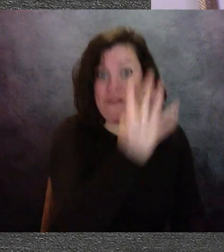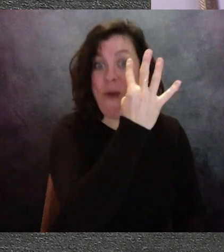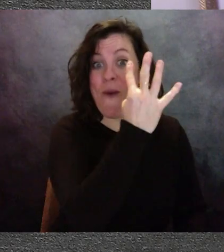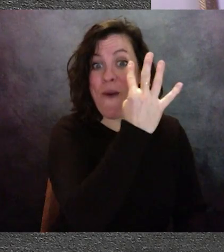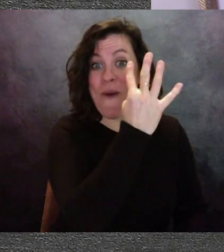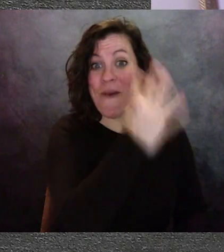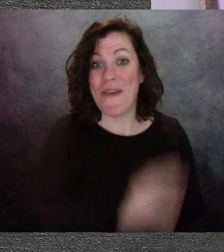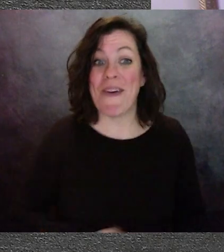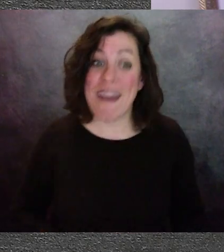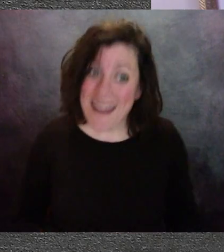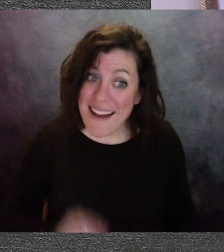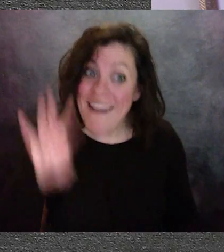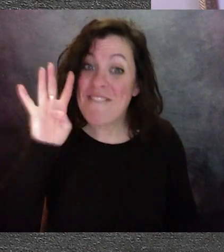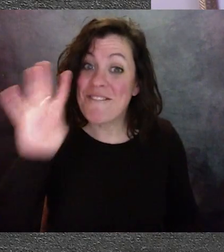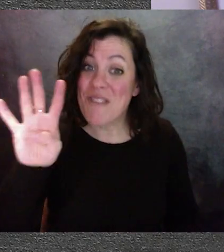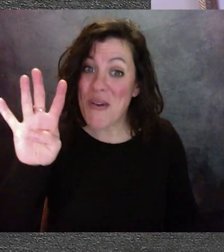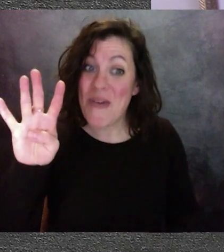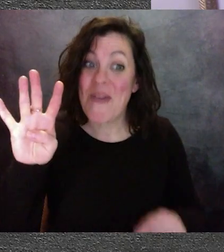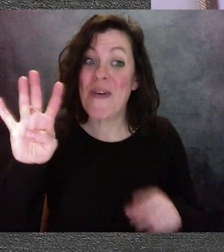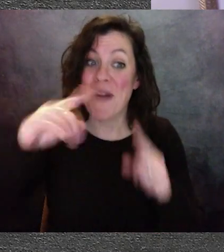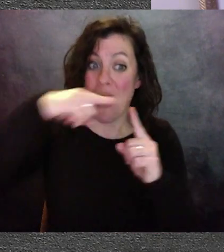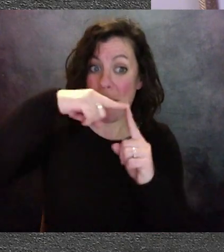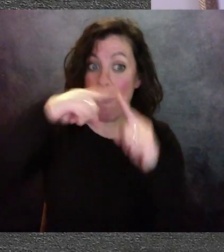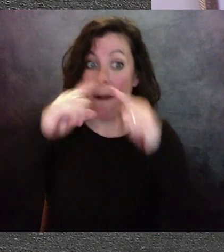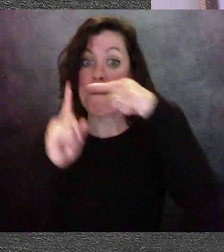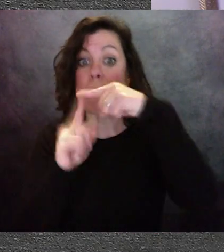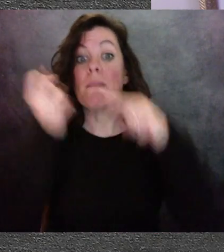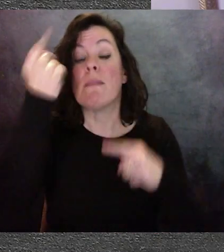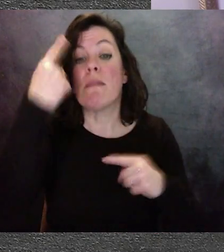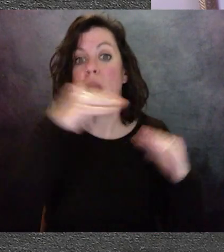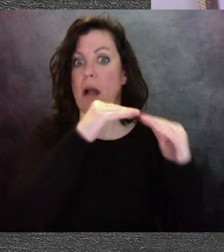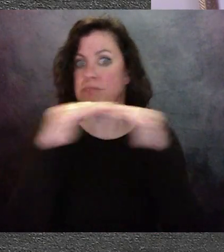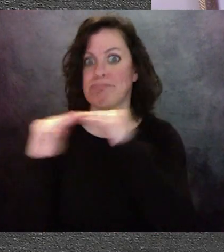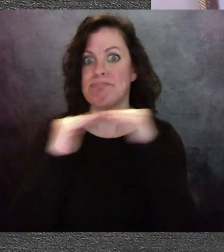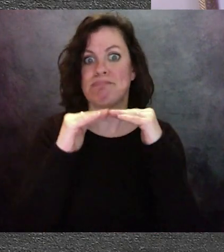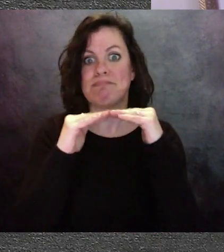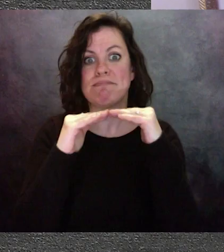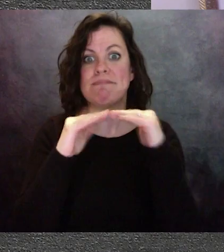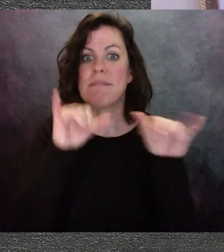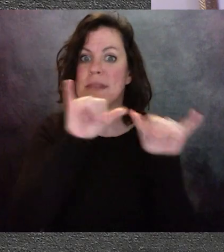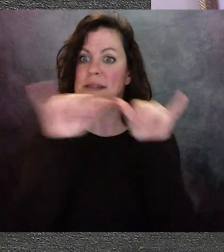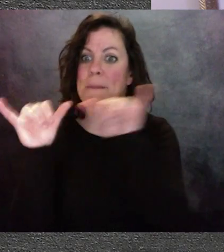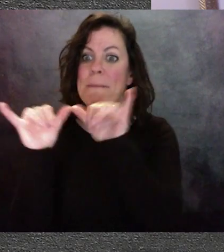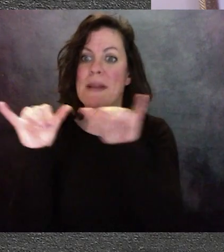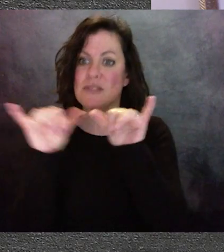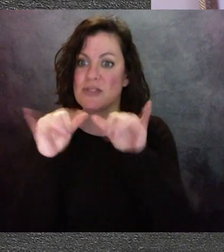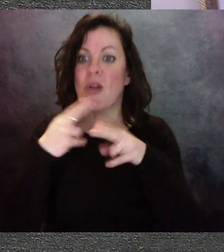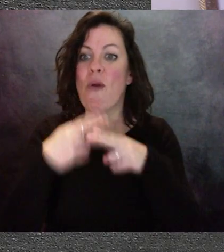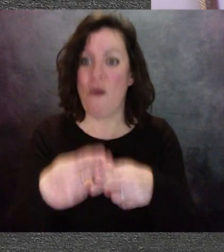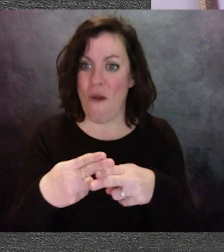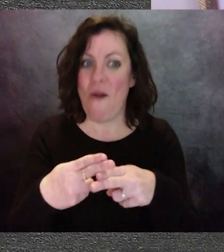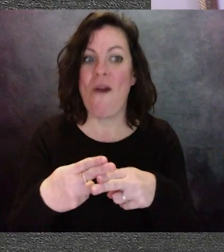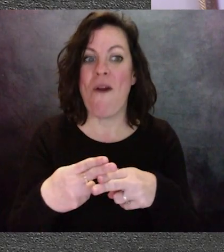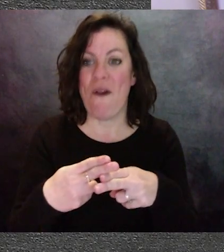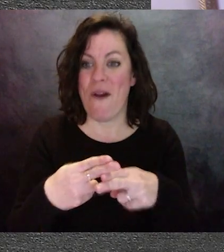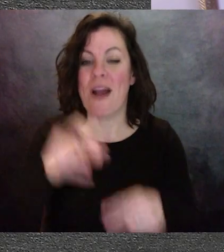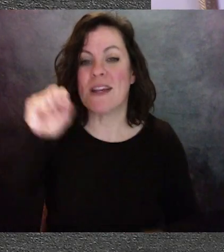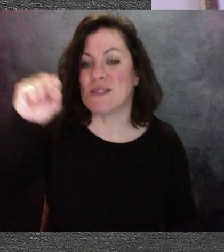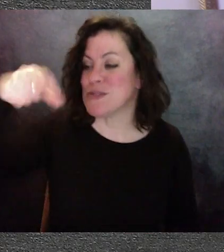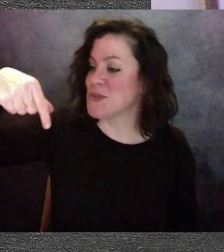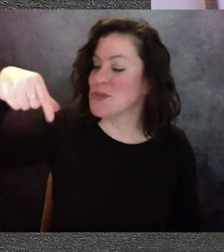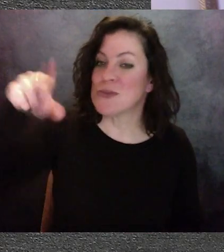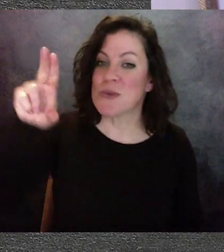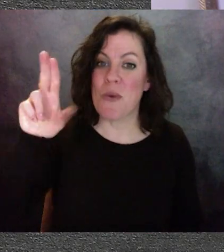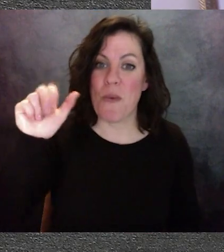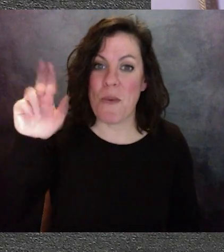4. 4 sides, all the same size. That special shape is called a